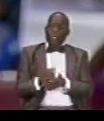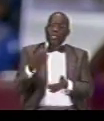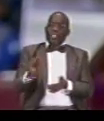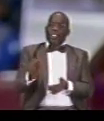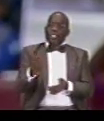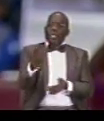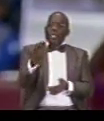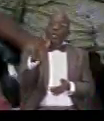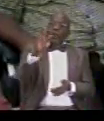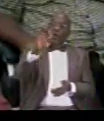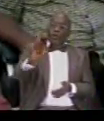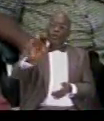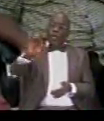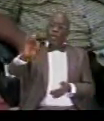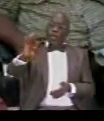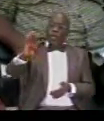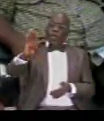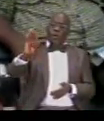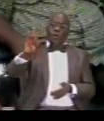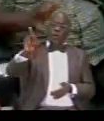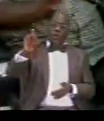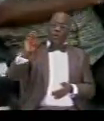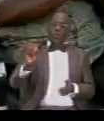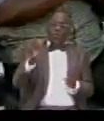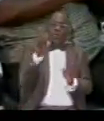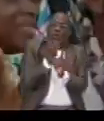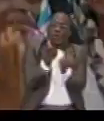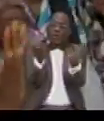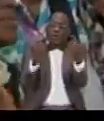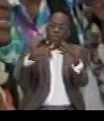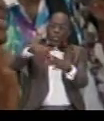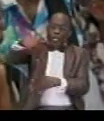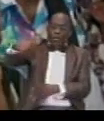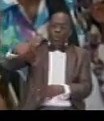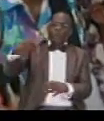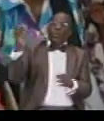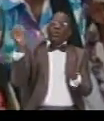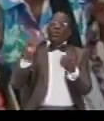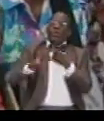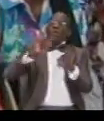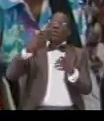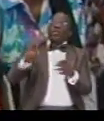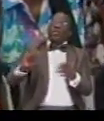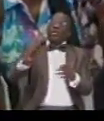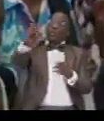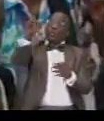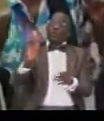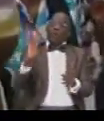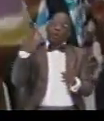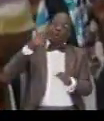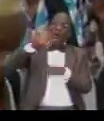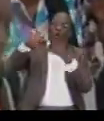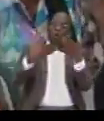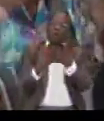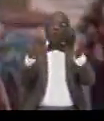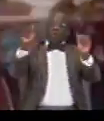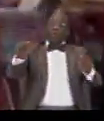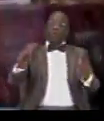fall off on its own. To the God of all impossibilities, I say, may his name be glorified in Jesus'